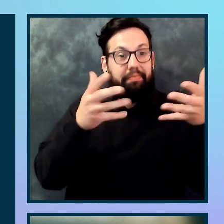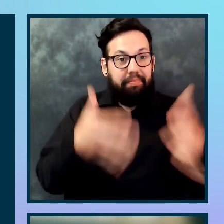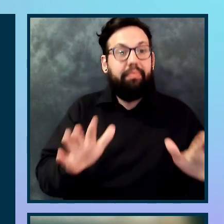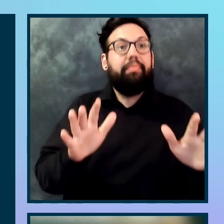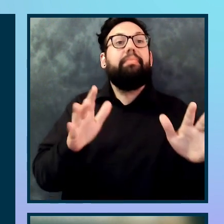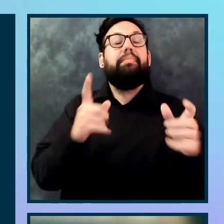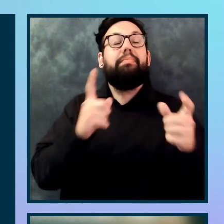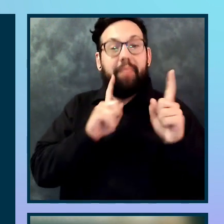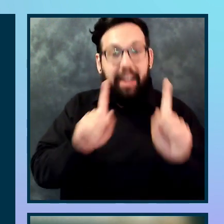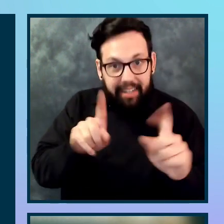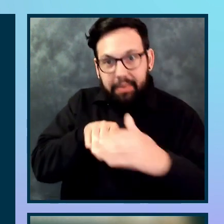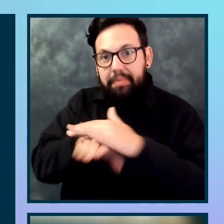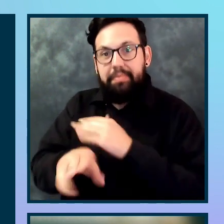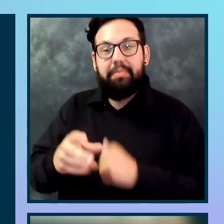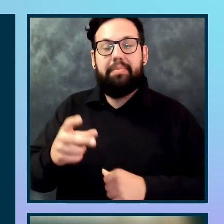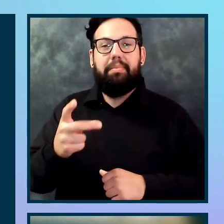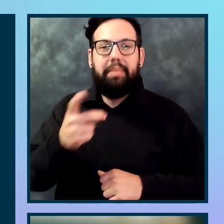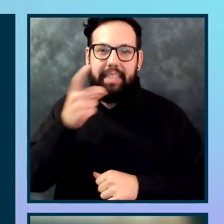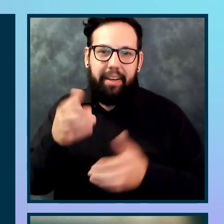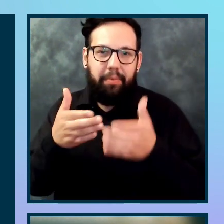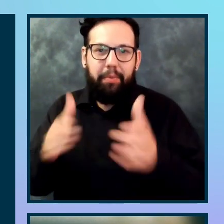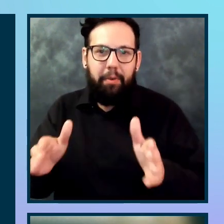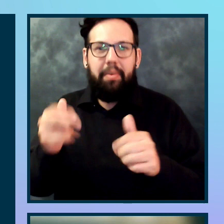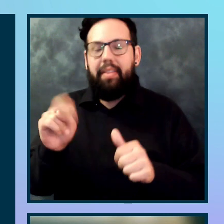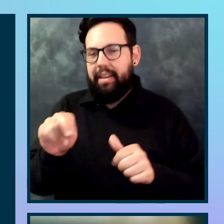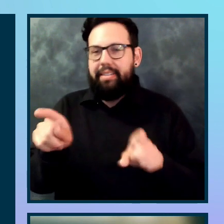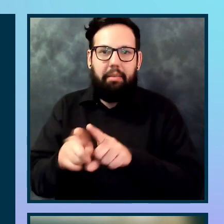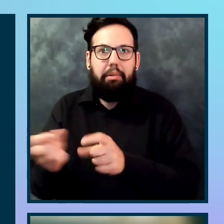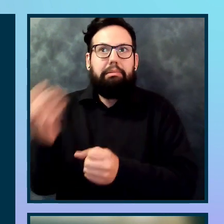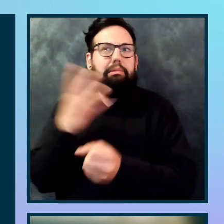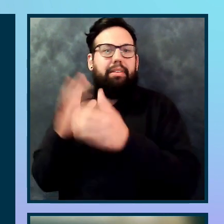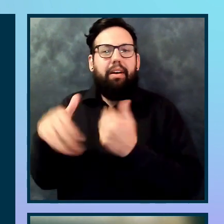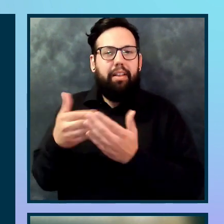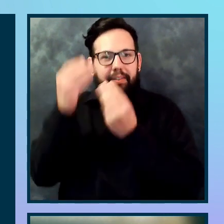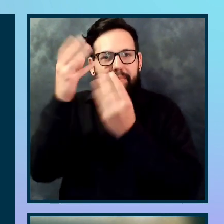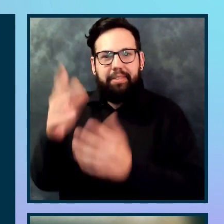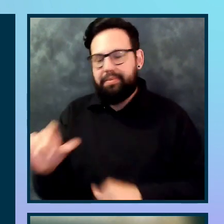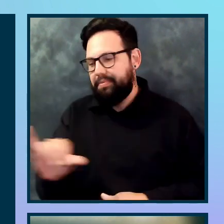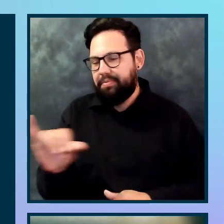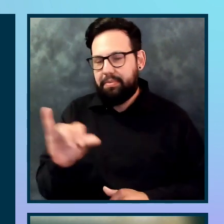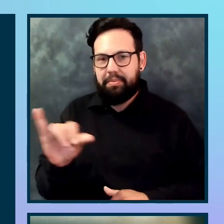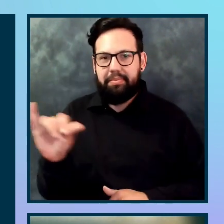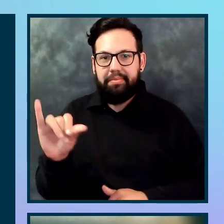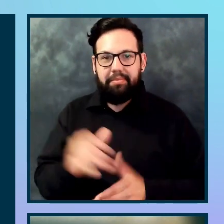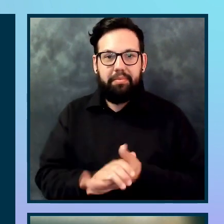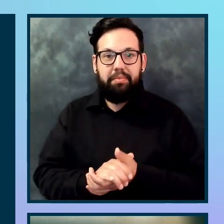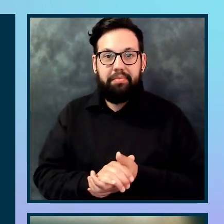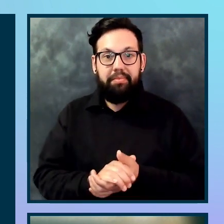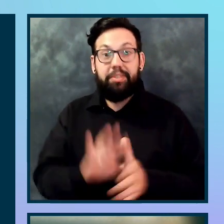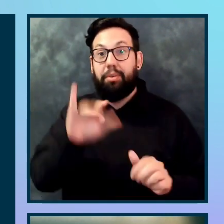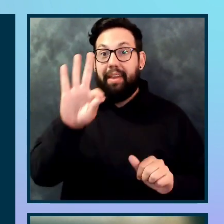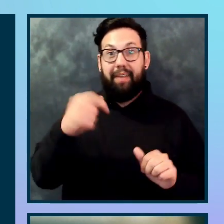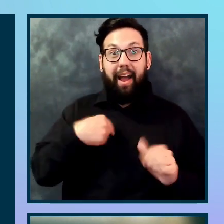dining room and go through those elements. So let's just hope that I wouldn't, want to get to a room that's all the